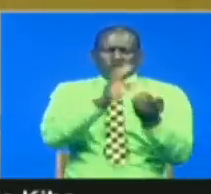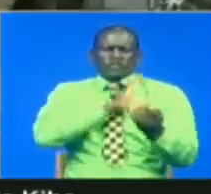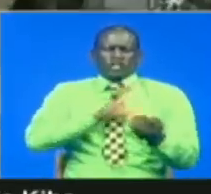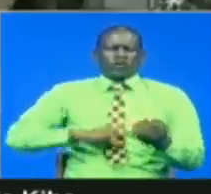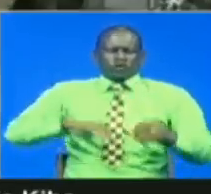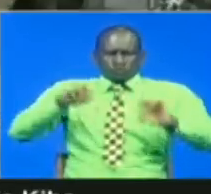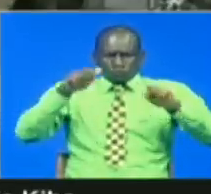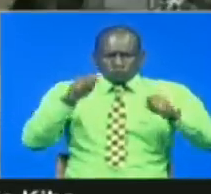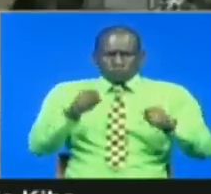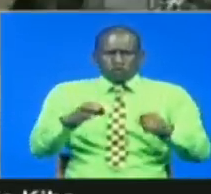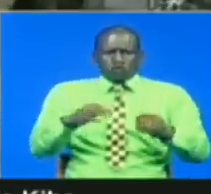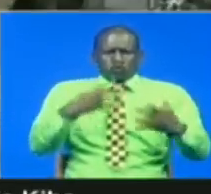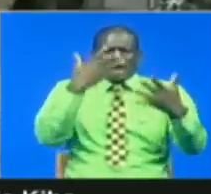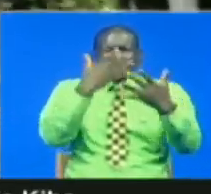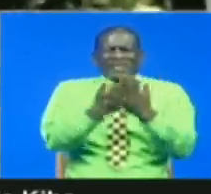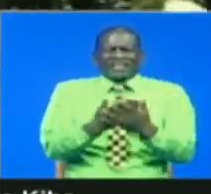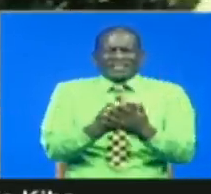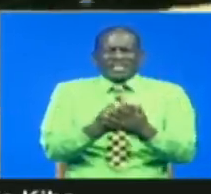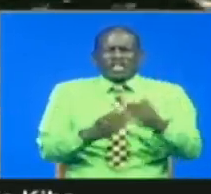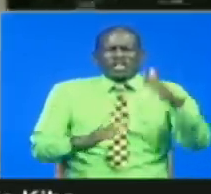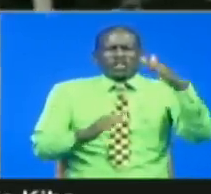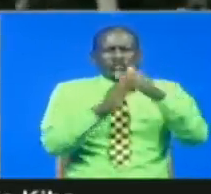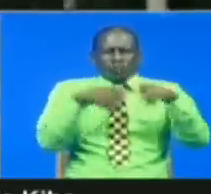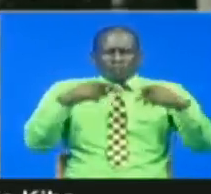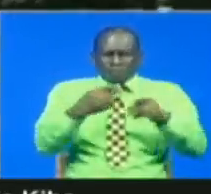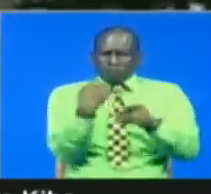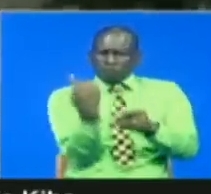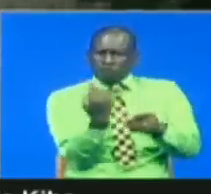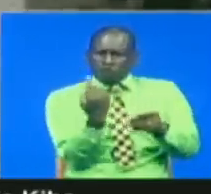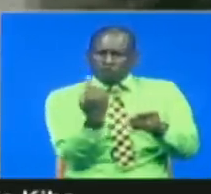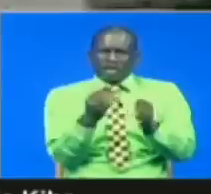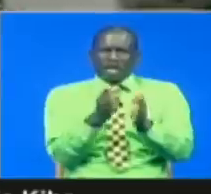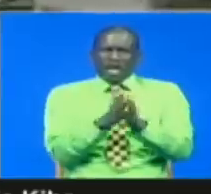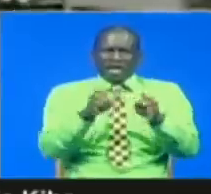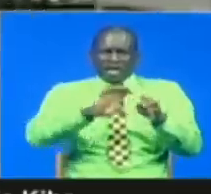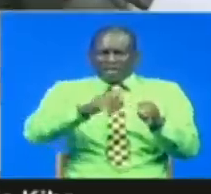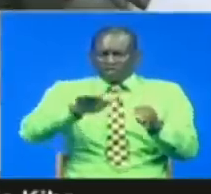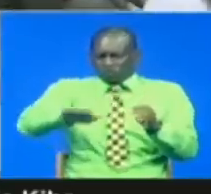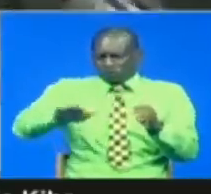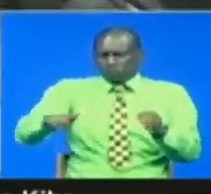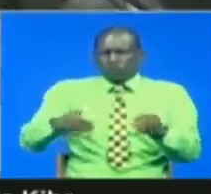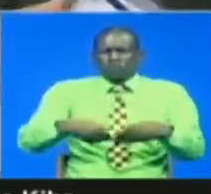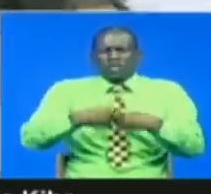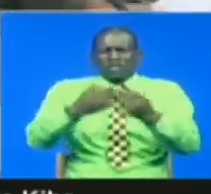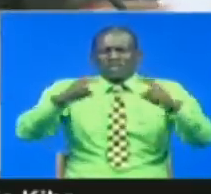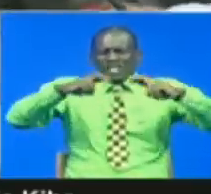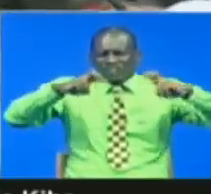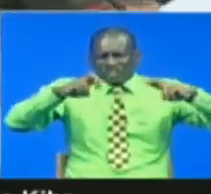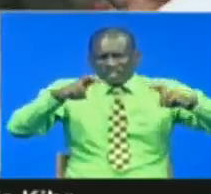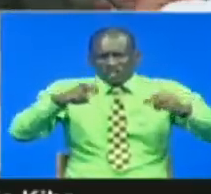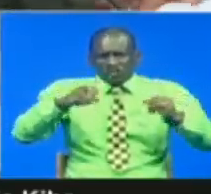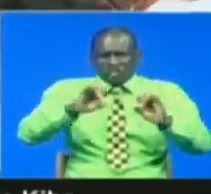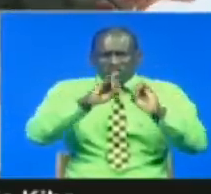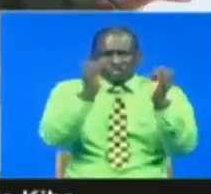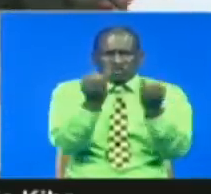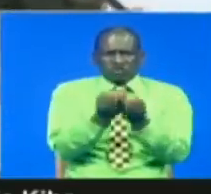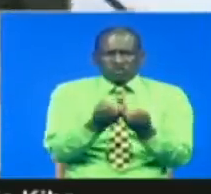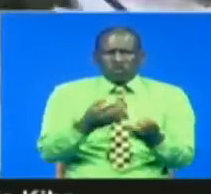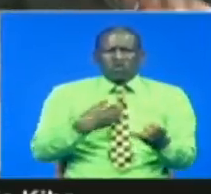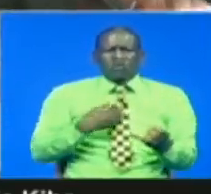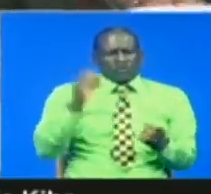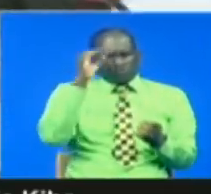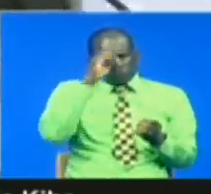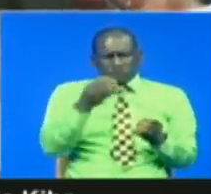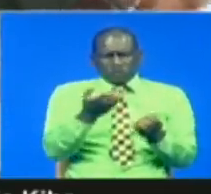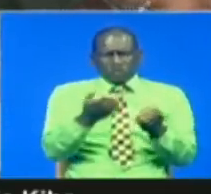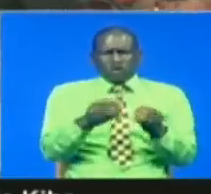to go after the big fish alone, leaving the smaller ones to other investigating agencies. It is in your opinion that you need to focus.